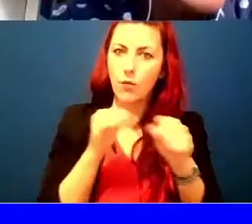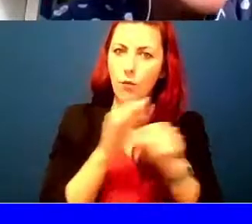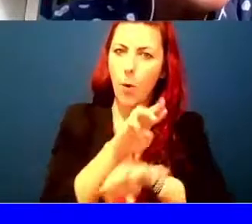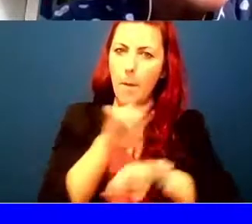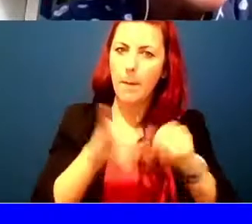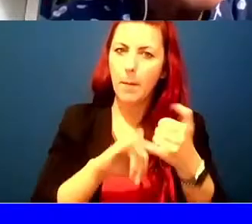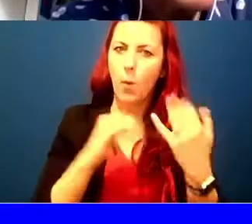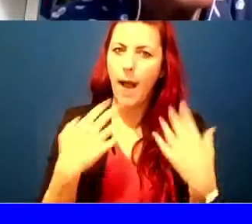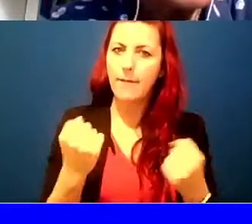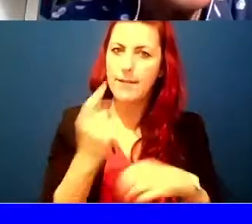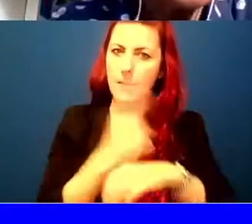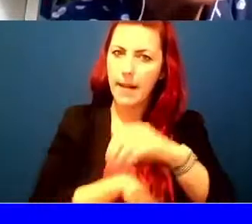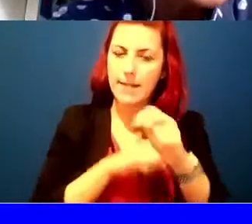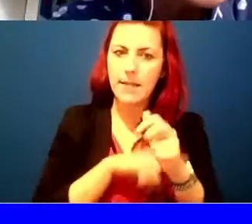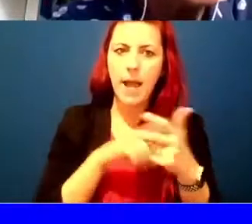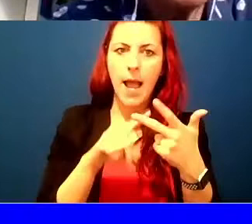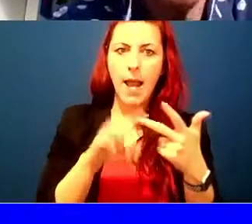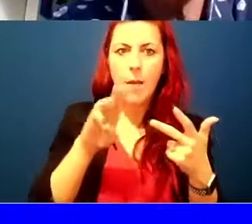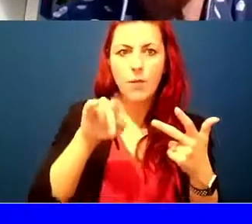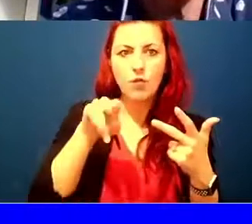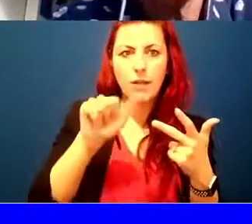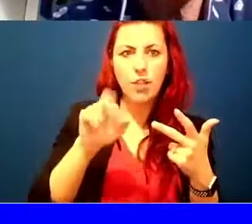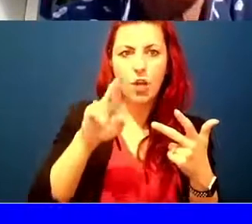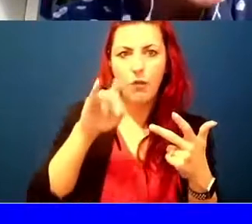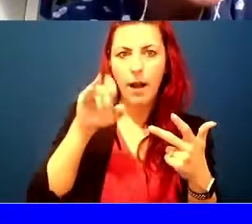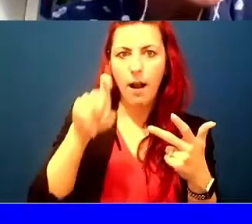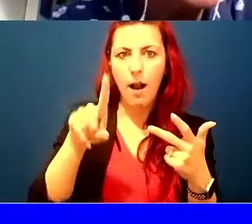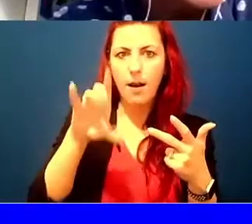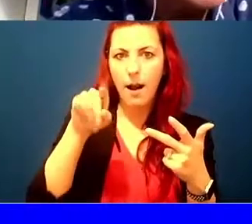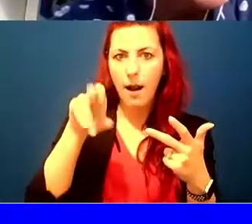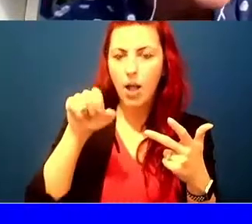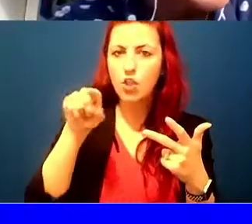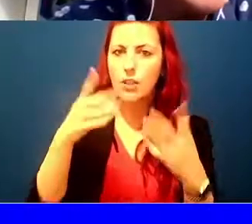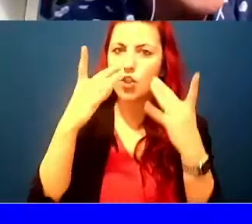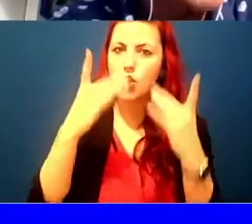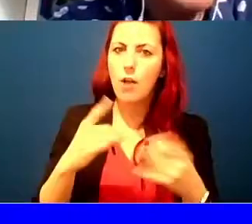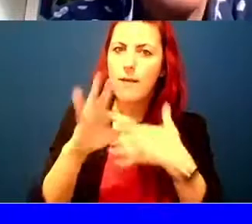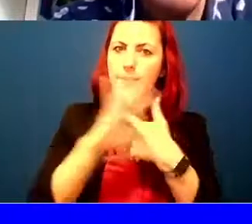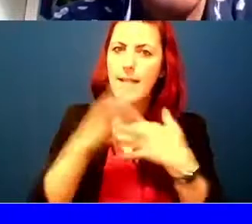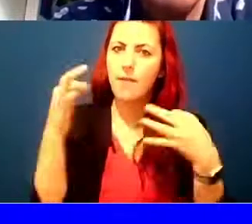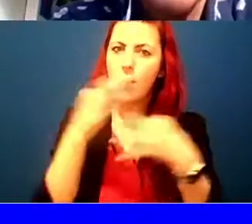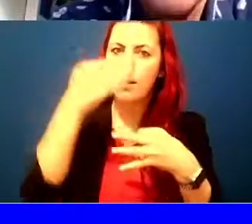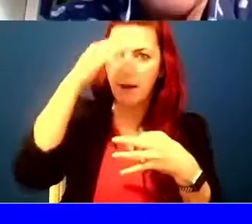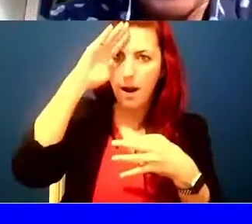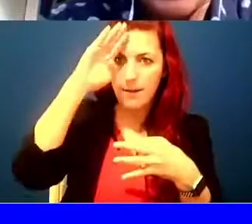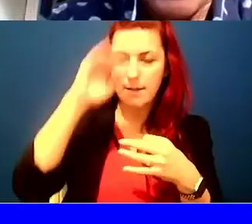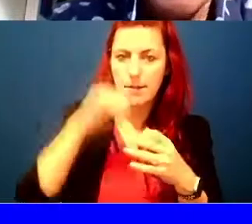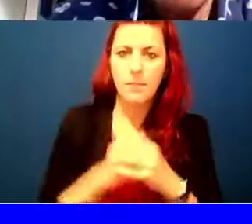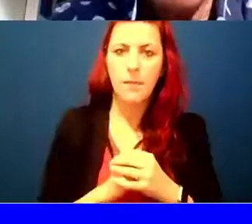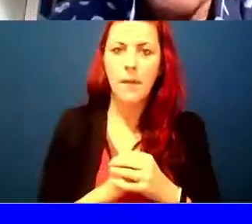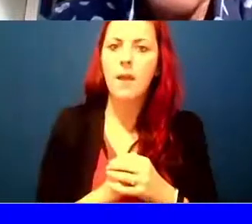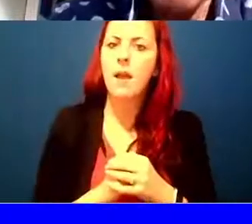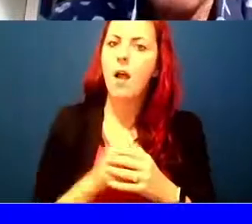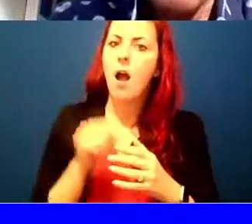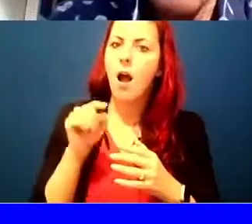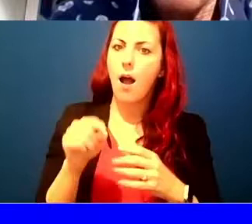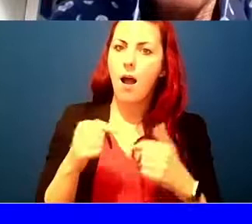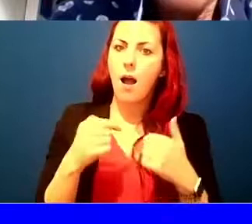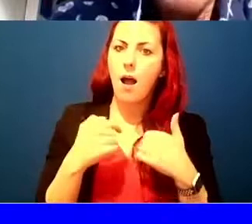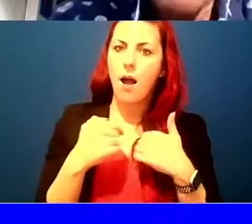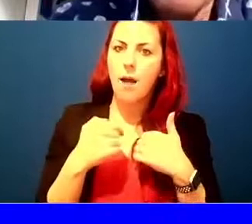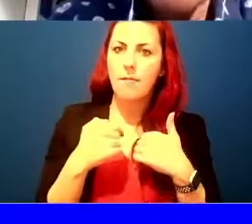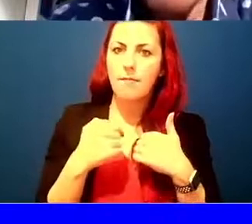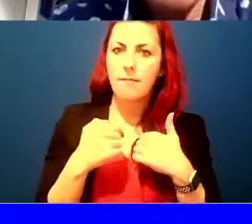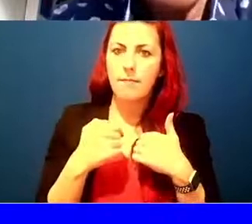Disabilities, and Patricia Rickard-Clarke, Chair of Safeguarding Ireland and Chair of Sage Advocacy. I